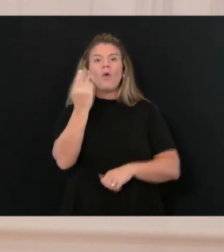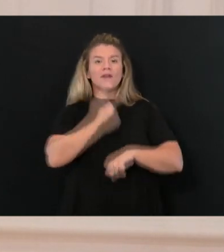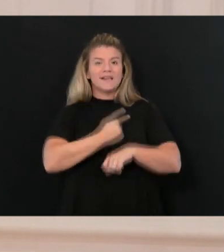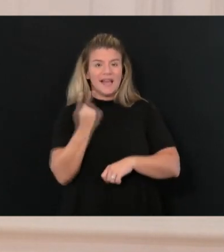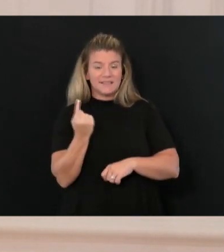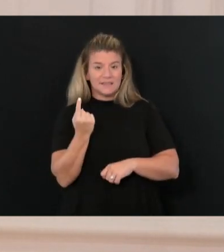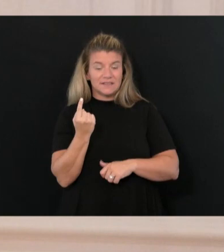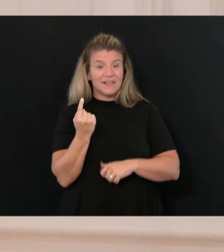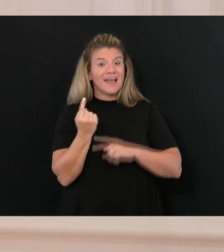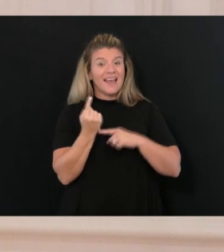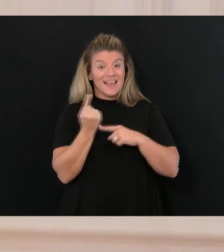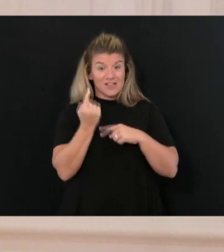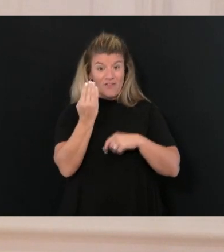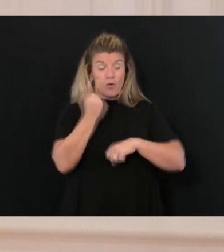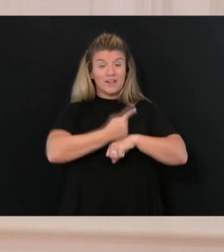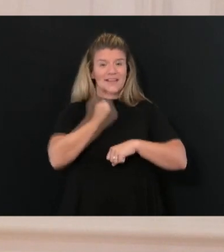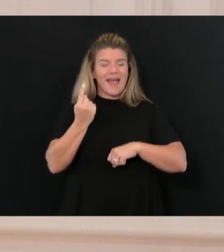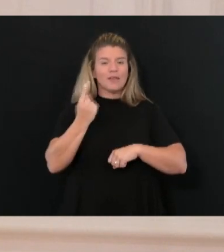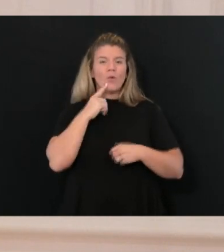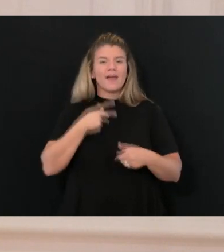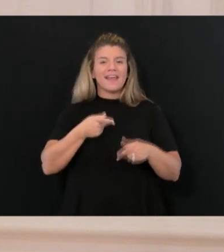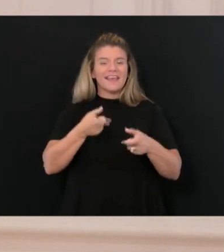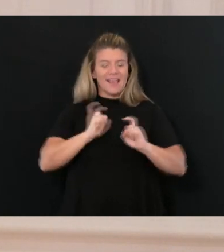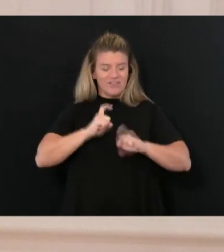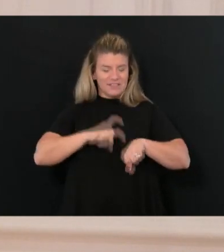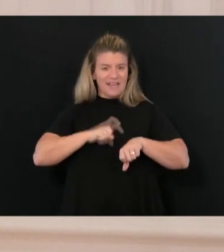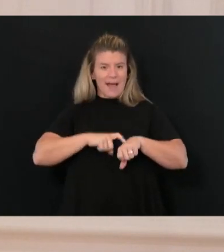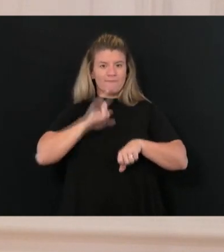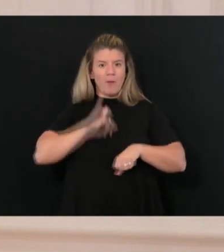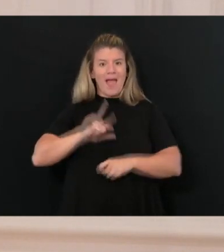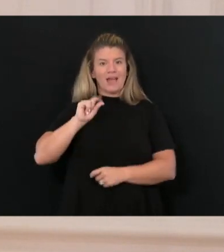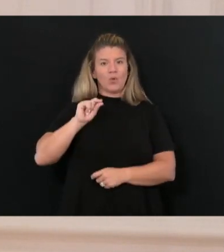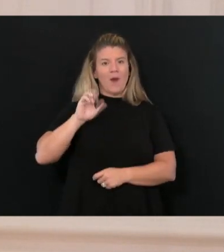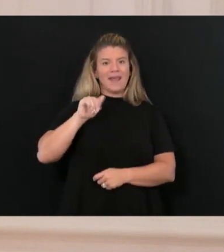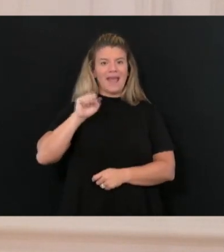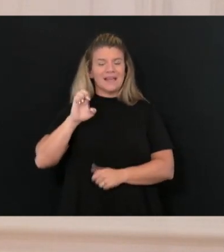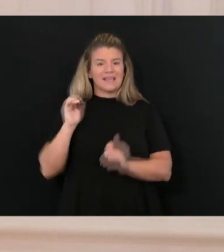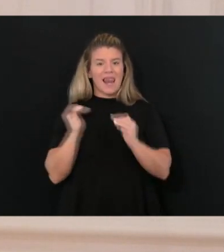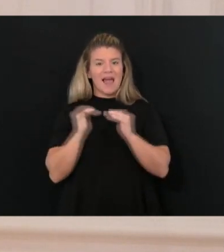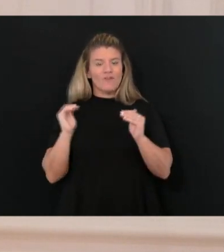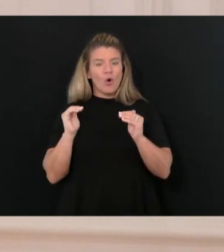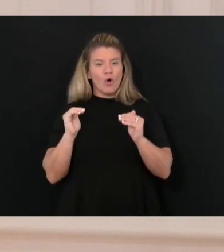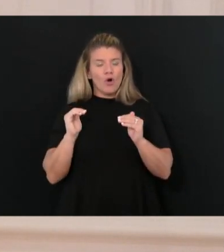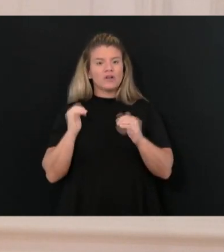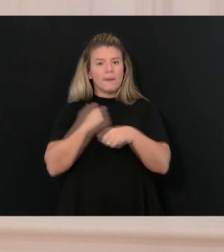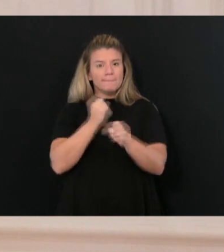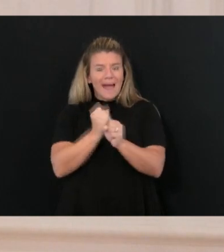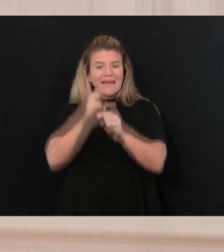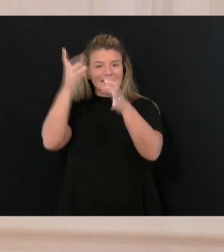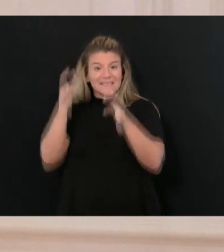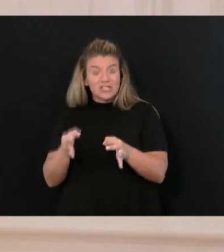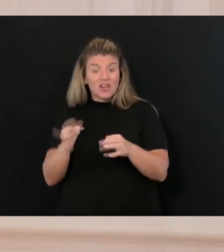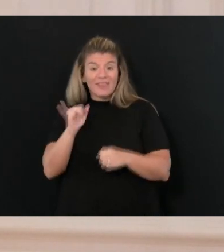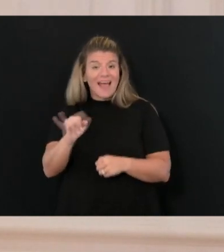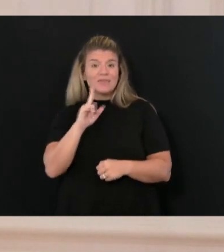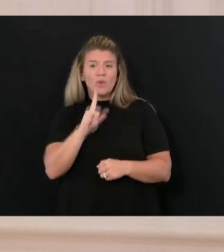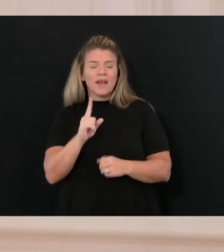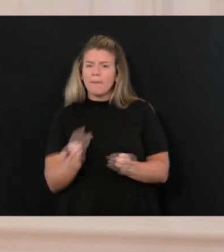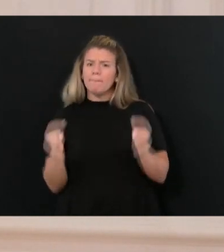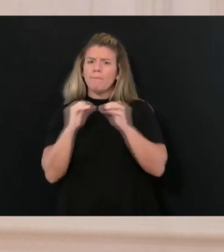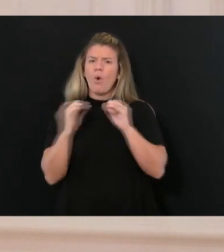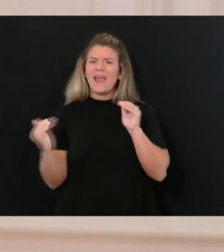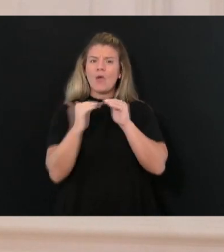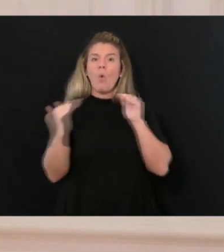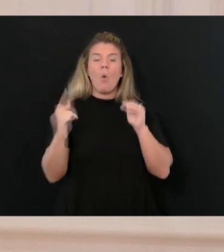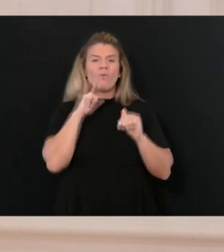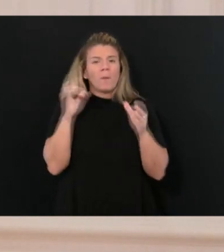get up to that 20 case level to make decisions, which will be much fairer for our smaller counties. Now, the other thing the governor mentioned, which